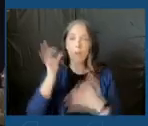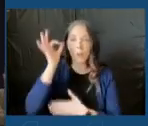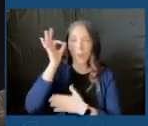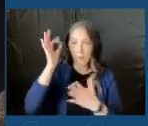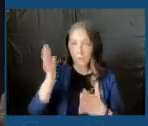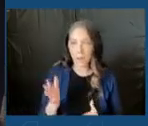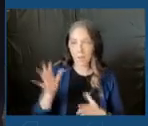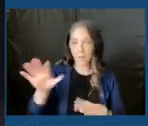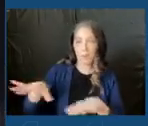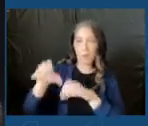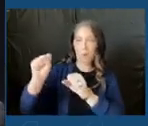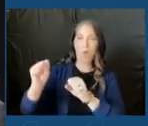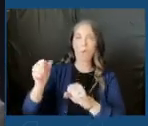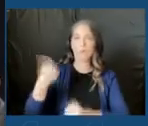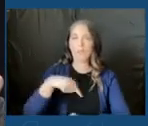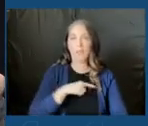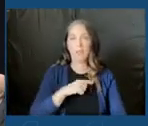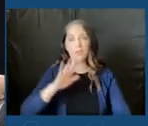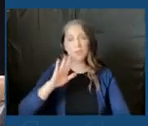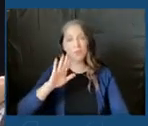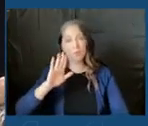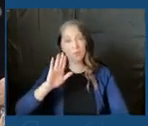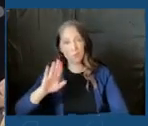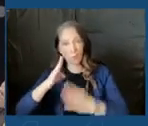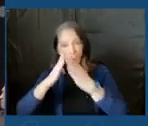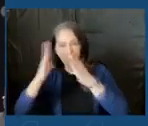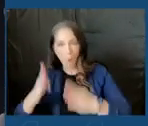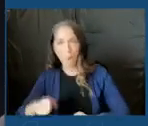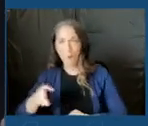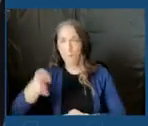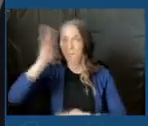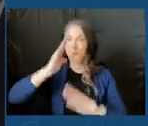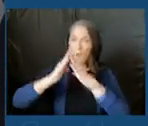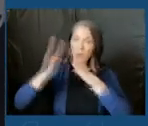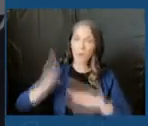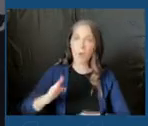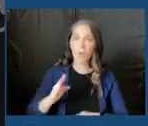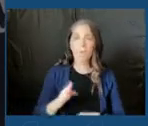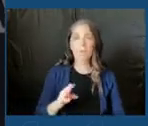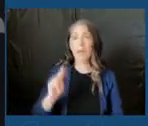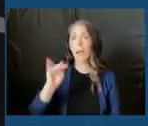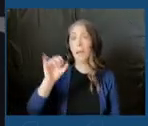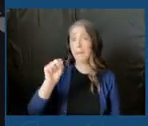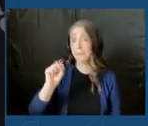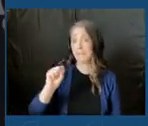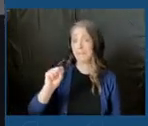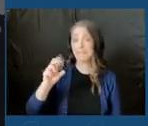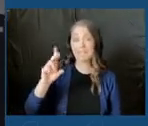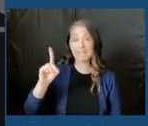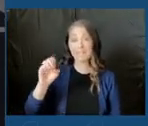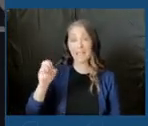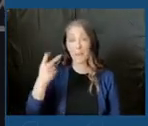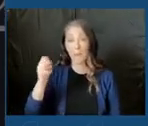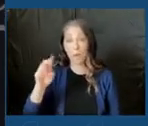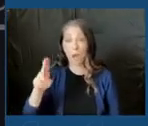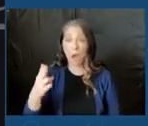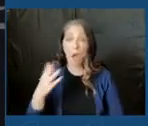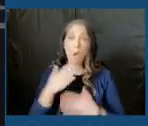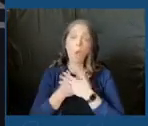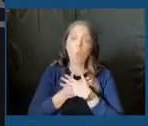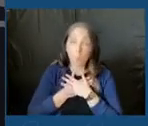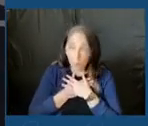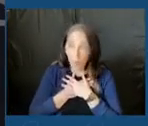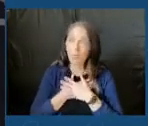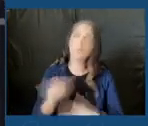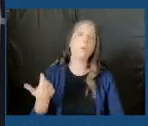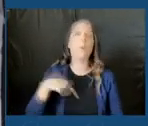church, in your home, in God's home today. And Miss Deborah, it's always such a pleasure to see you. We would have no implementation